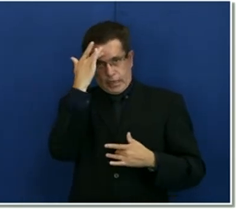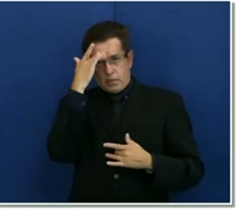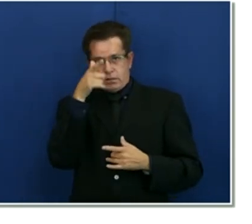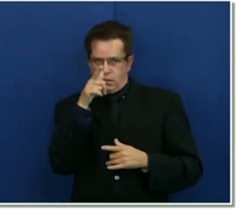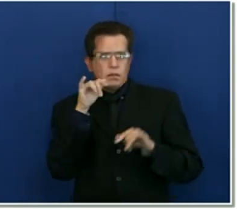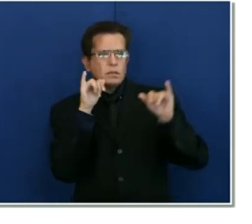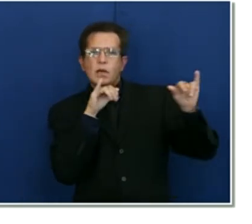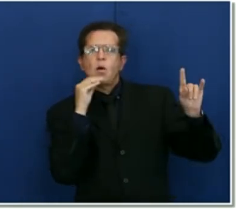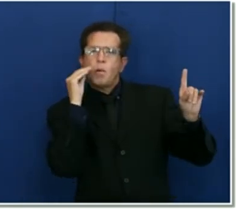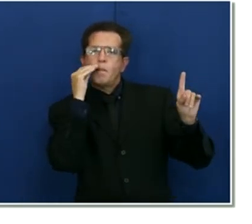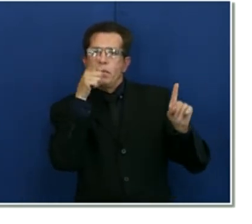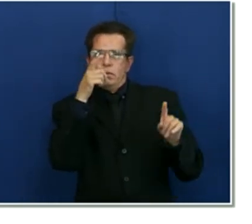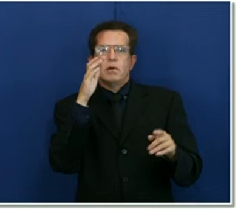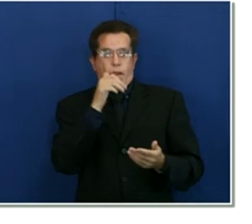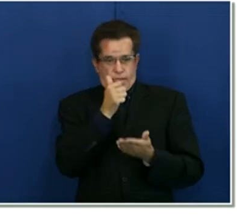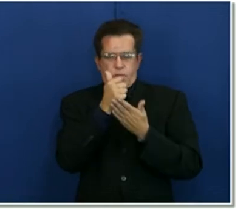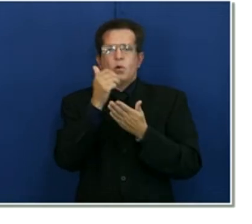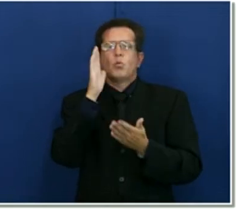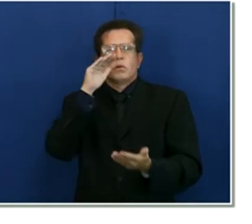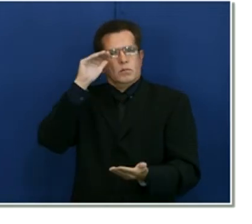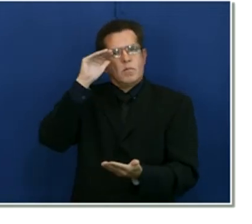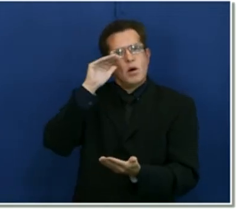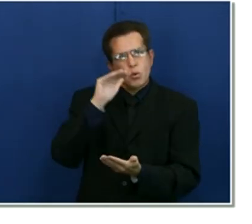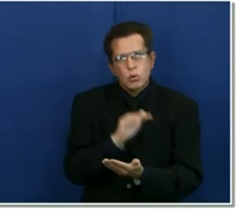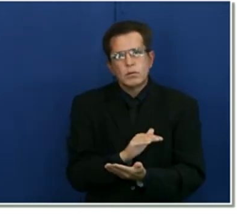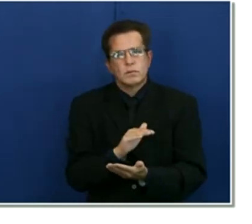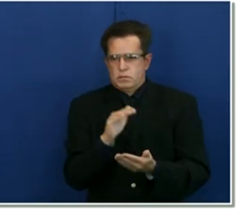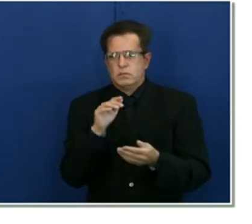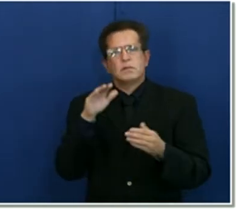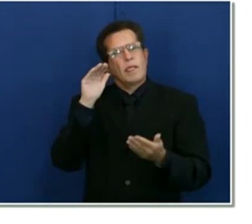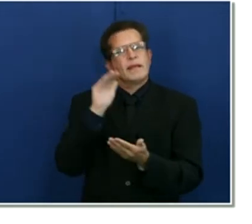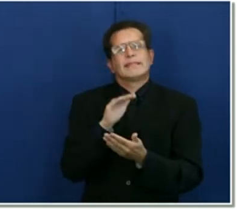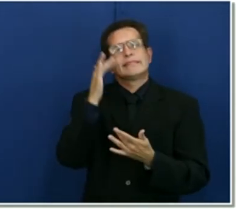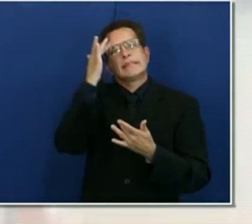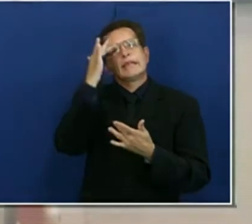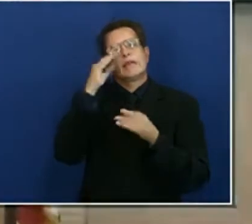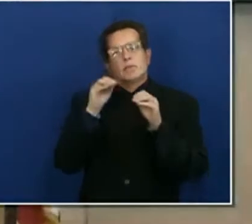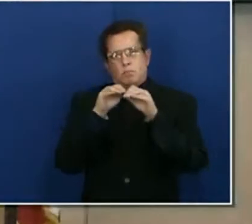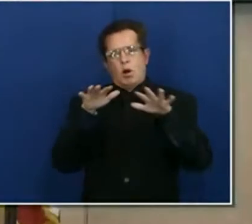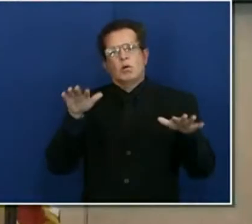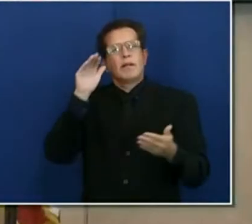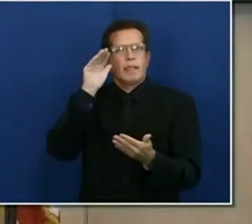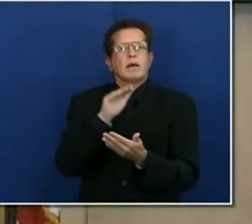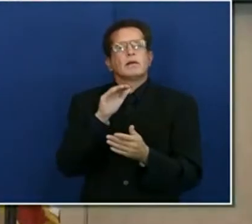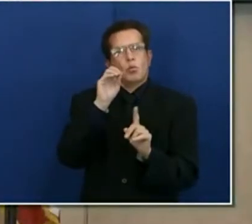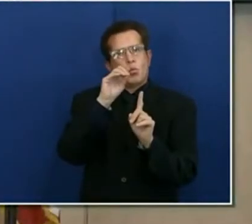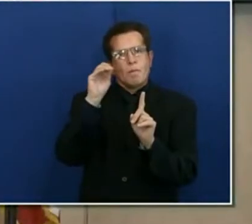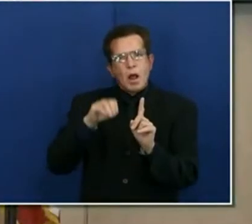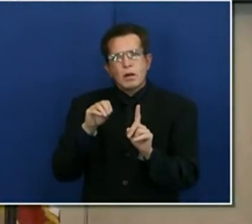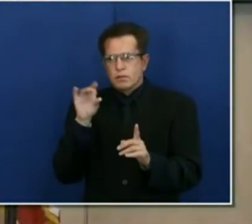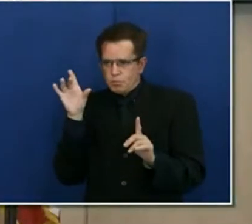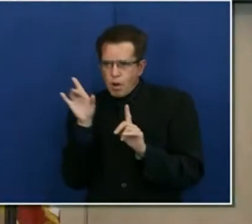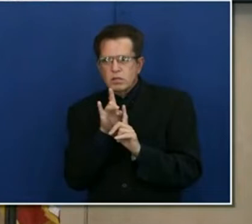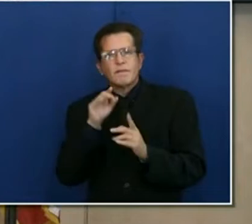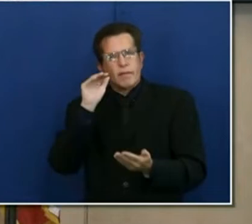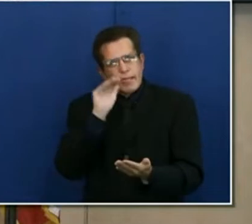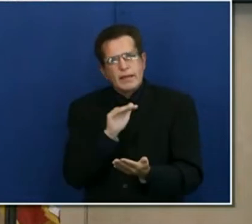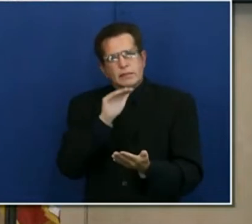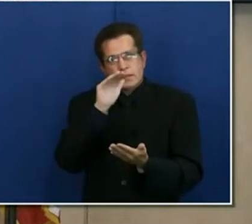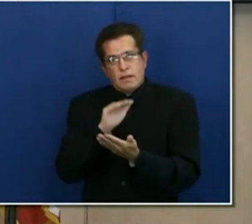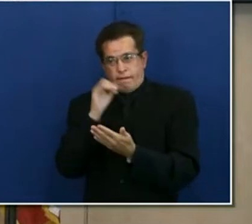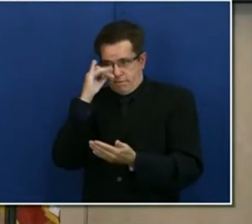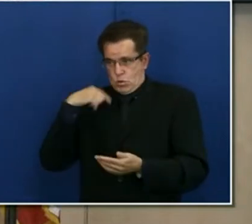these factors help to decrease our testing positivity and decrease our case rates. And by